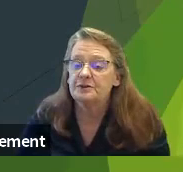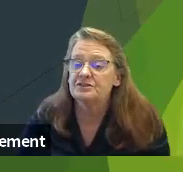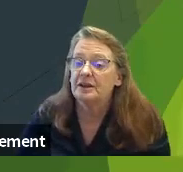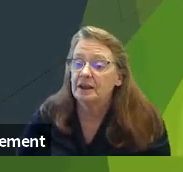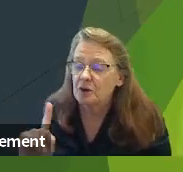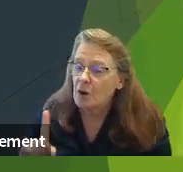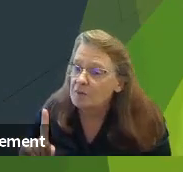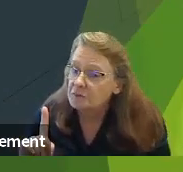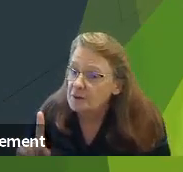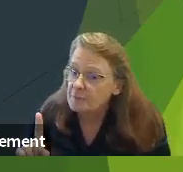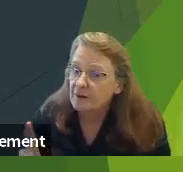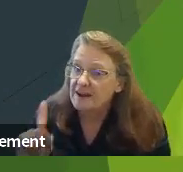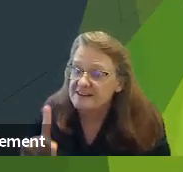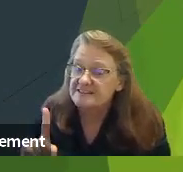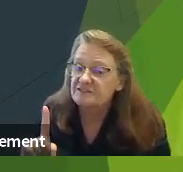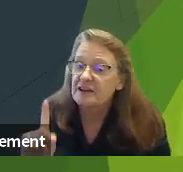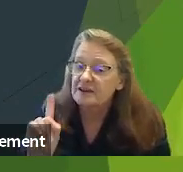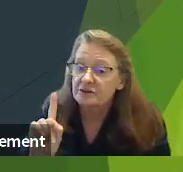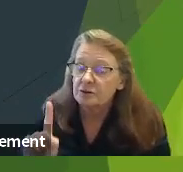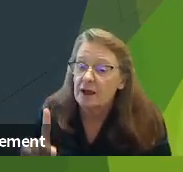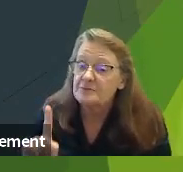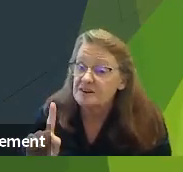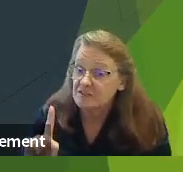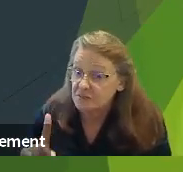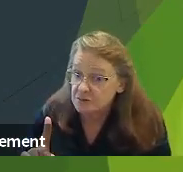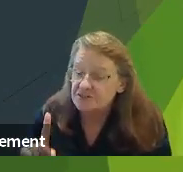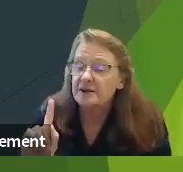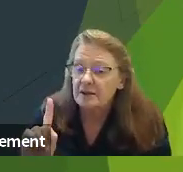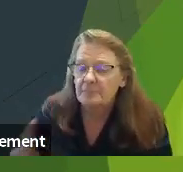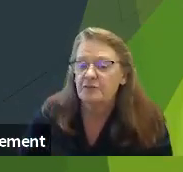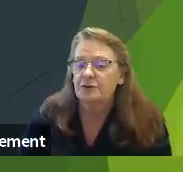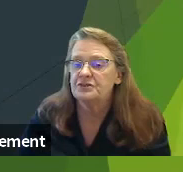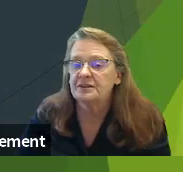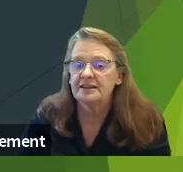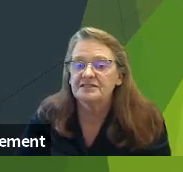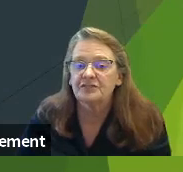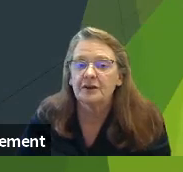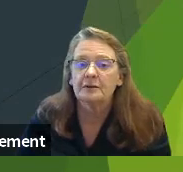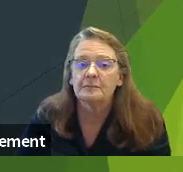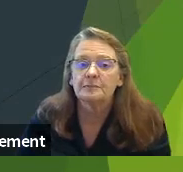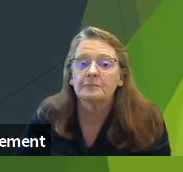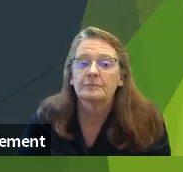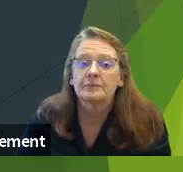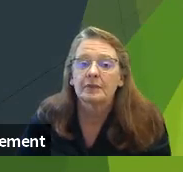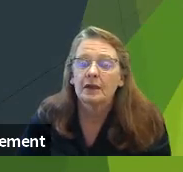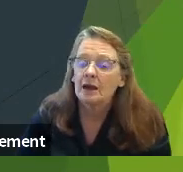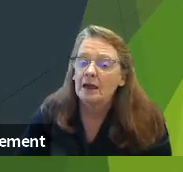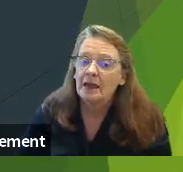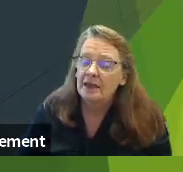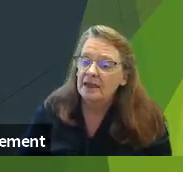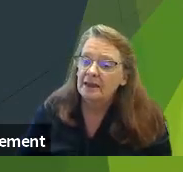going to be using? And always remember, identify your object first before using the classifier.